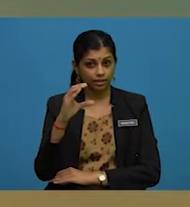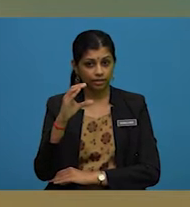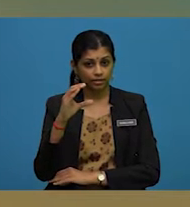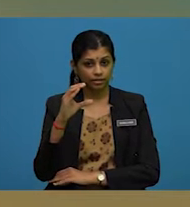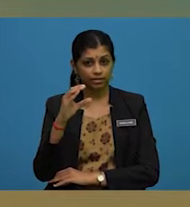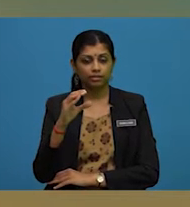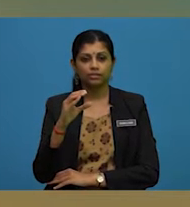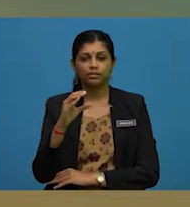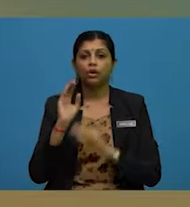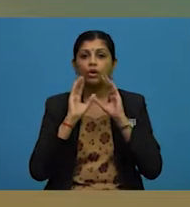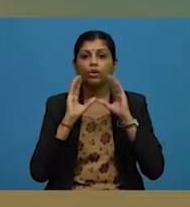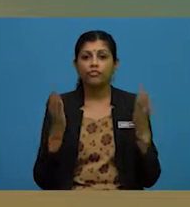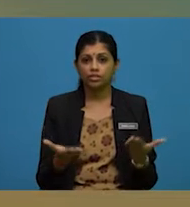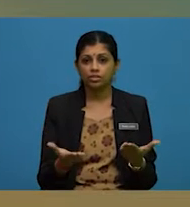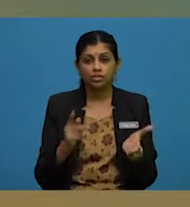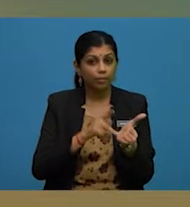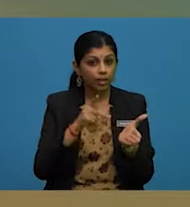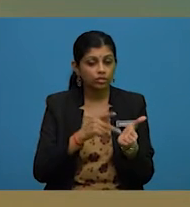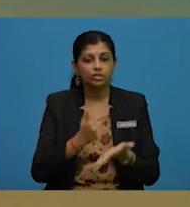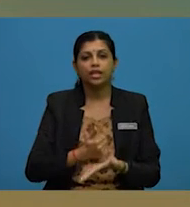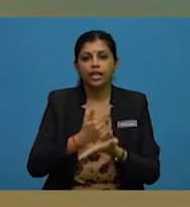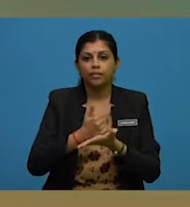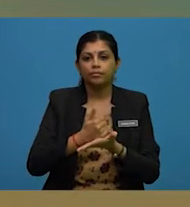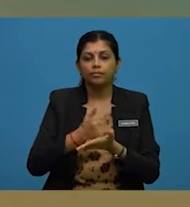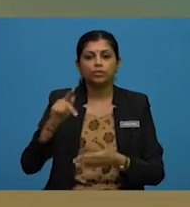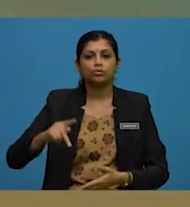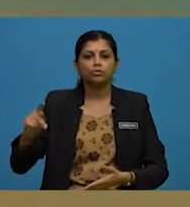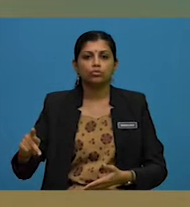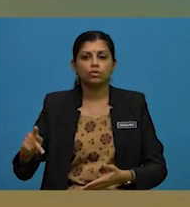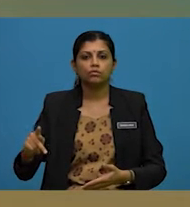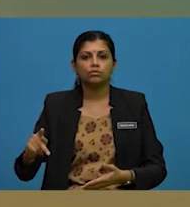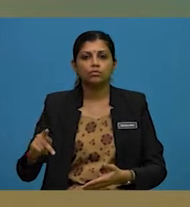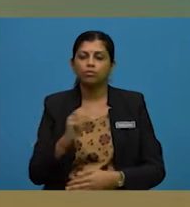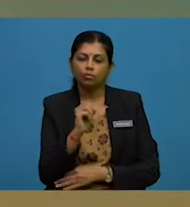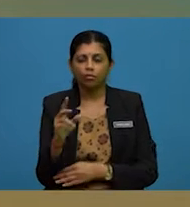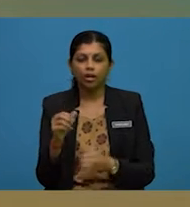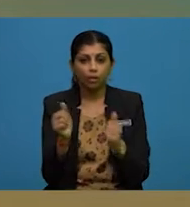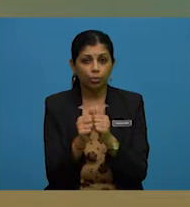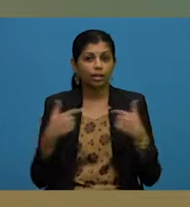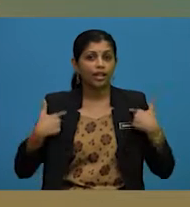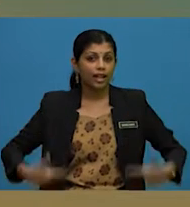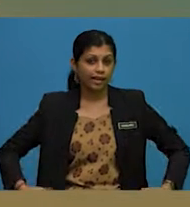C. Confession pages help students cope with their lives.